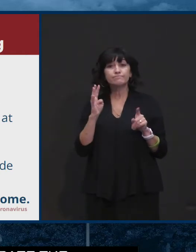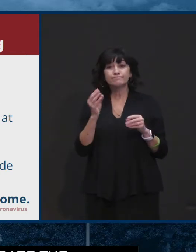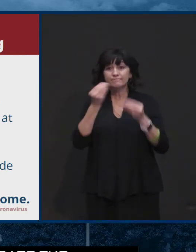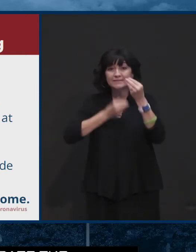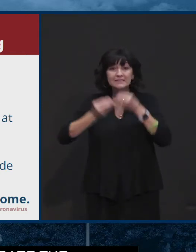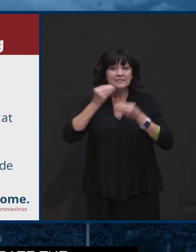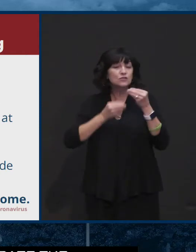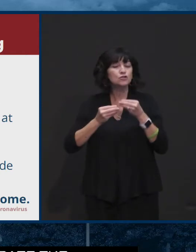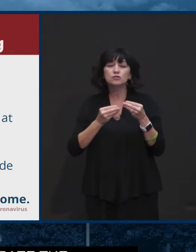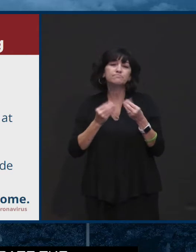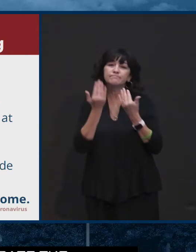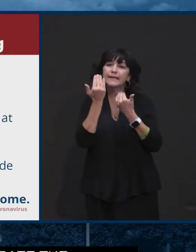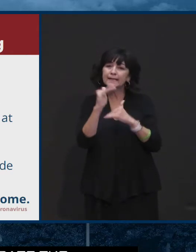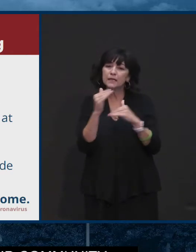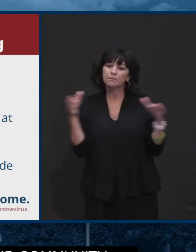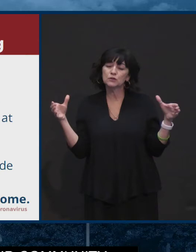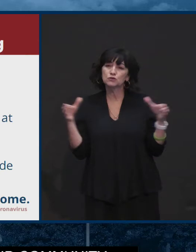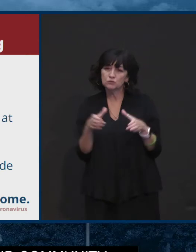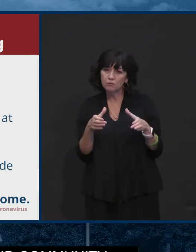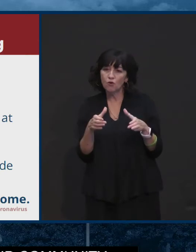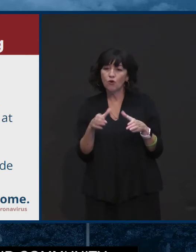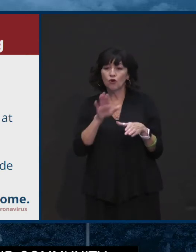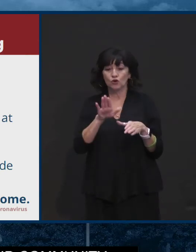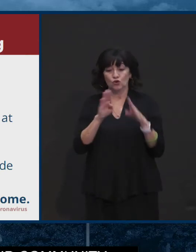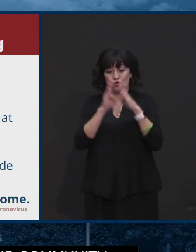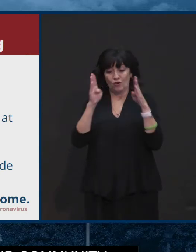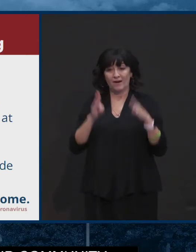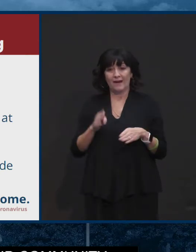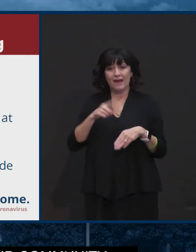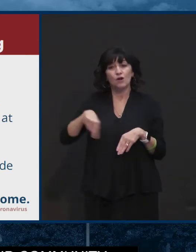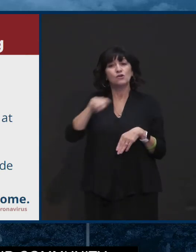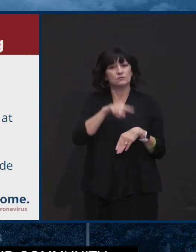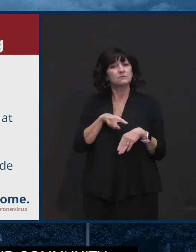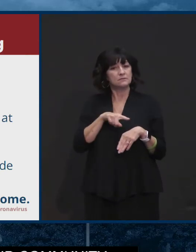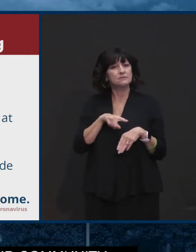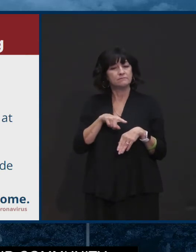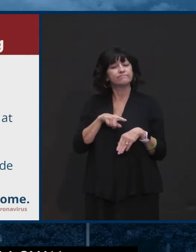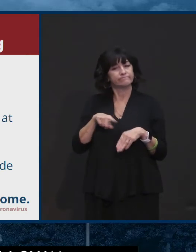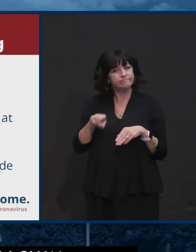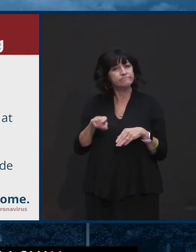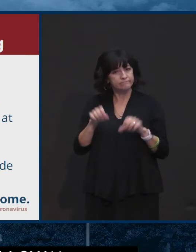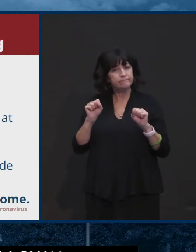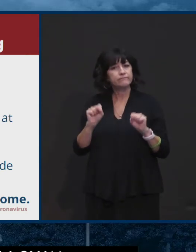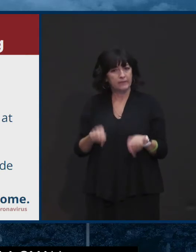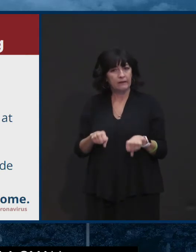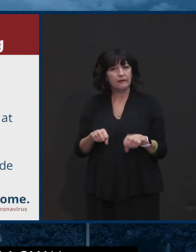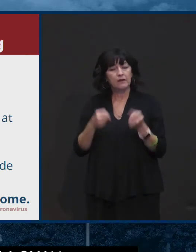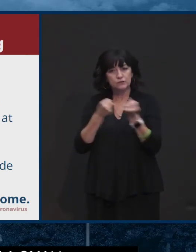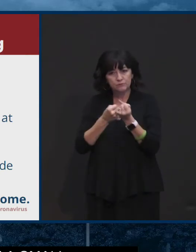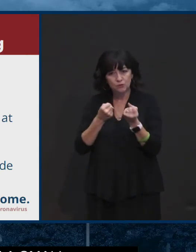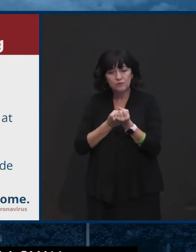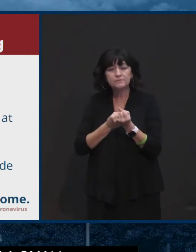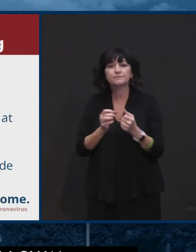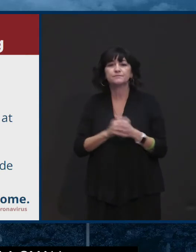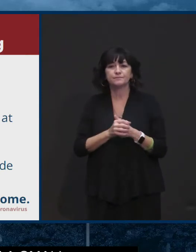For those that typically support or are used to volunteering in senior centers or soup kitchens